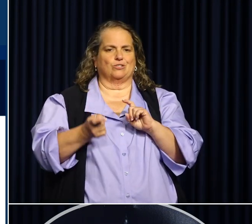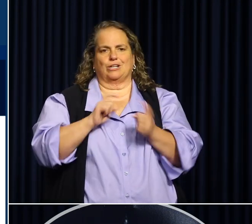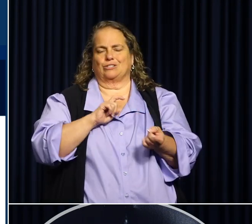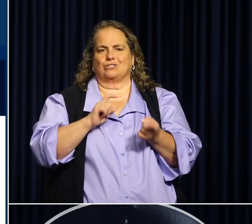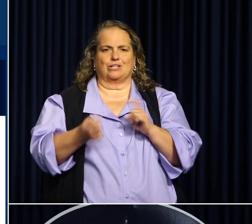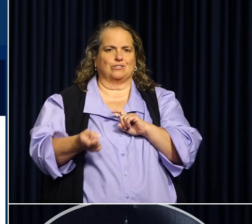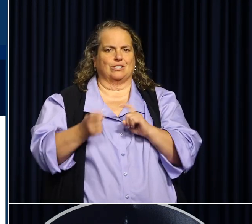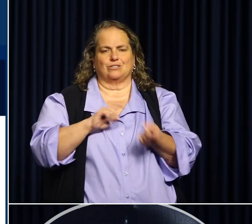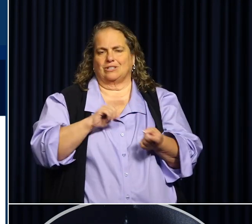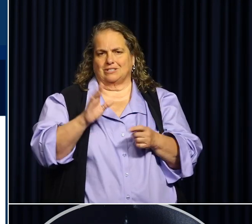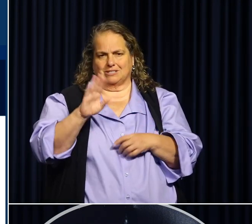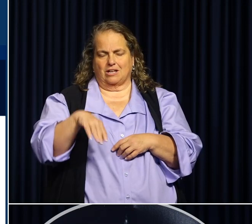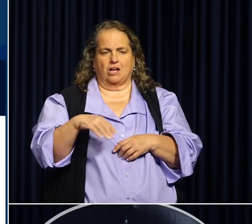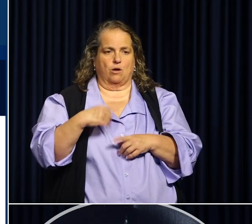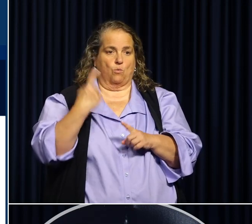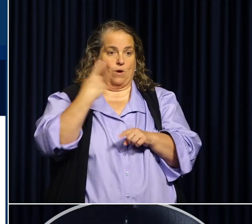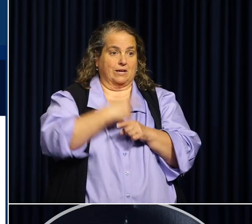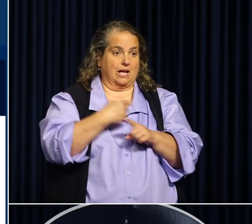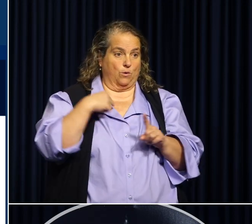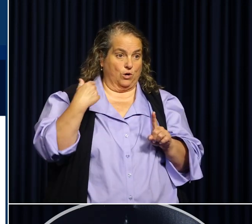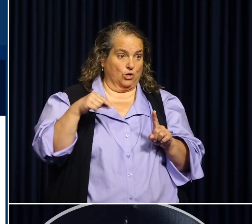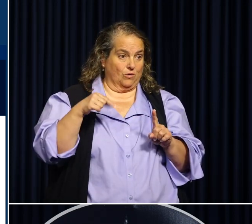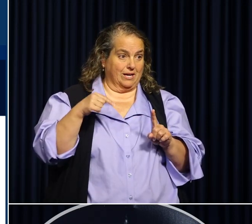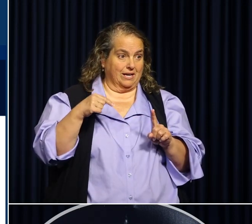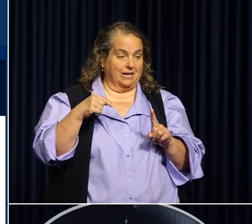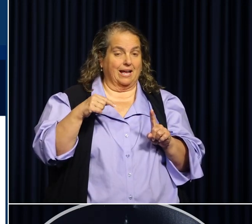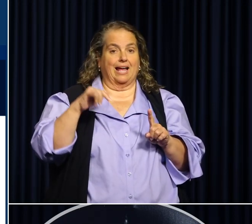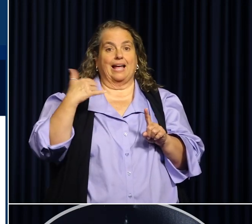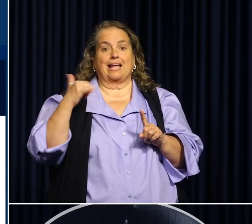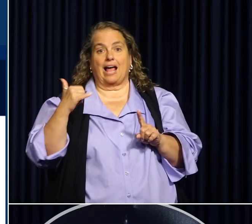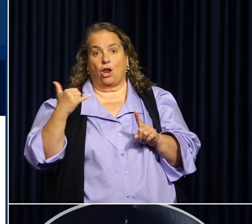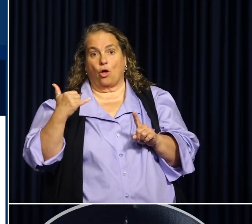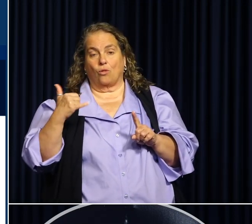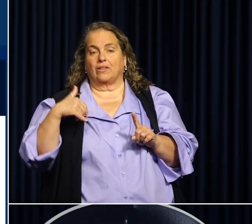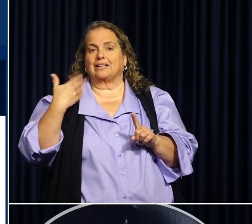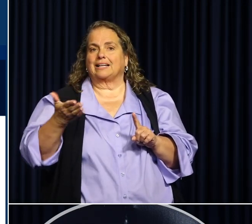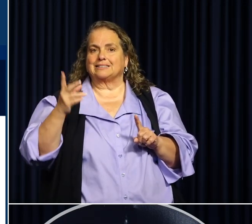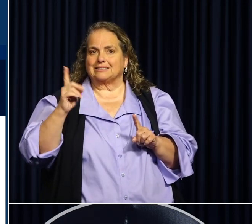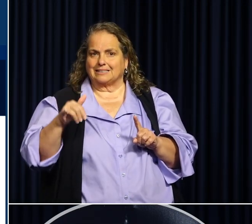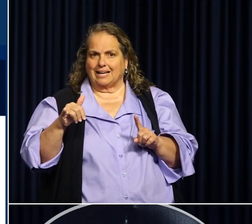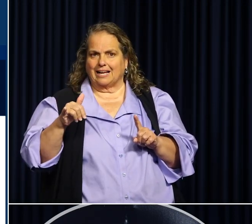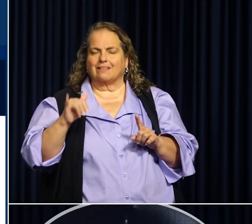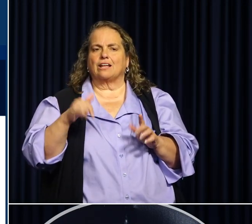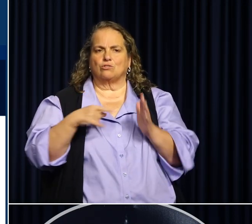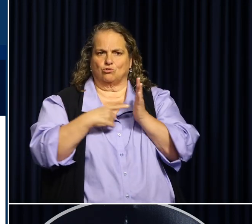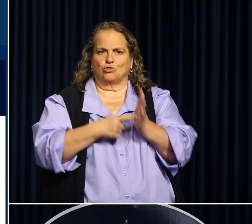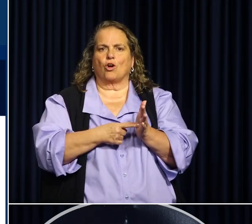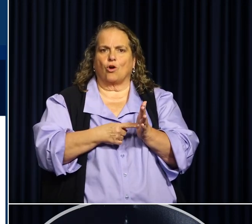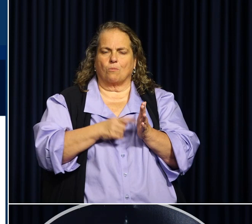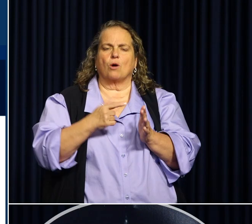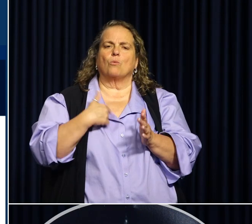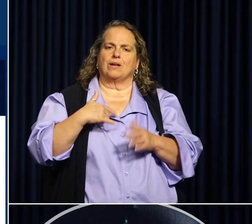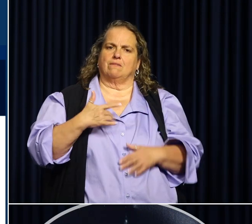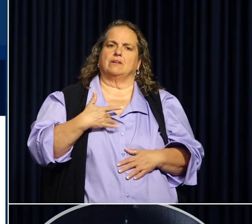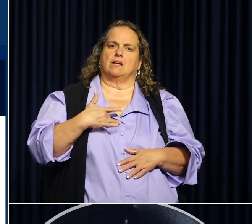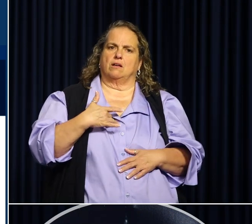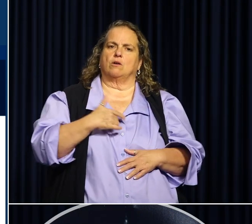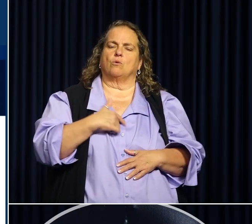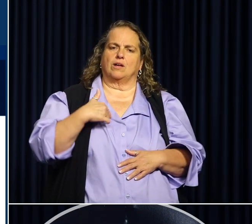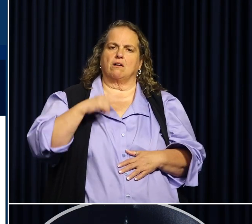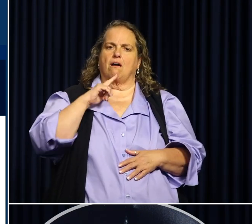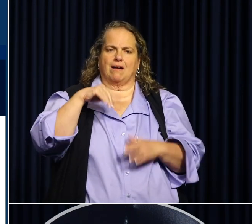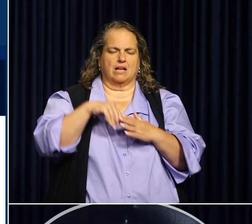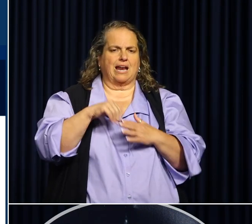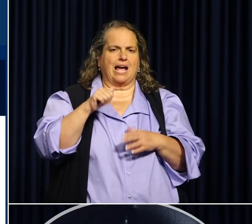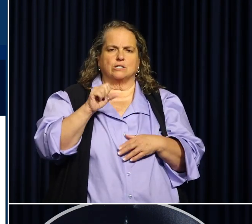so we may be green one day and yellow the next, which is what they show. But we believe that we are in as